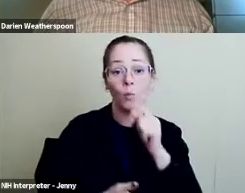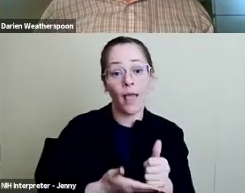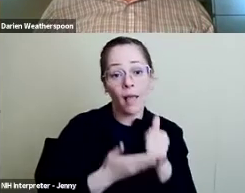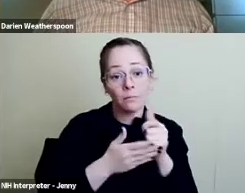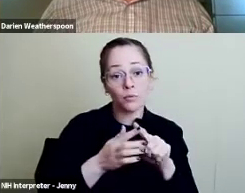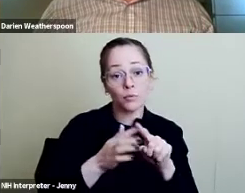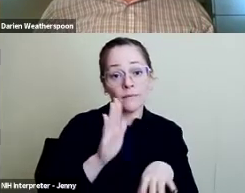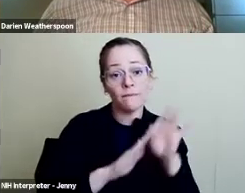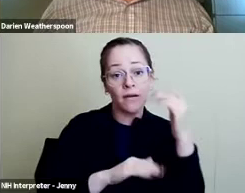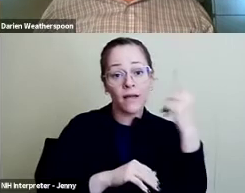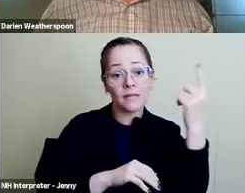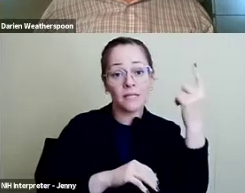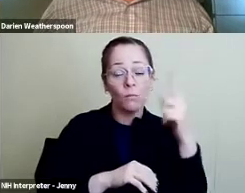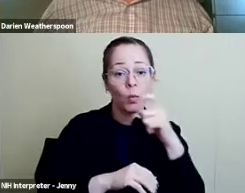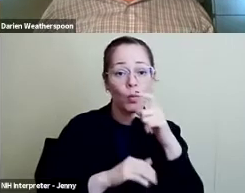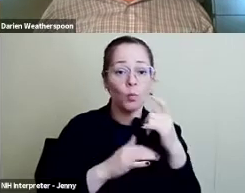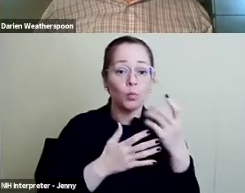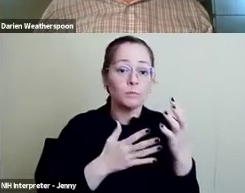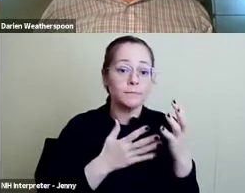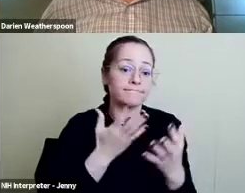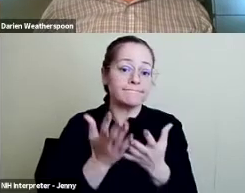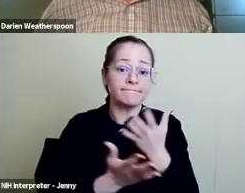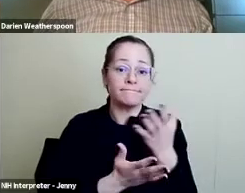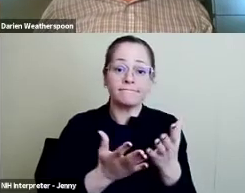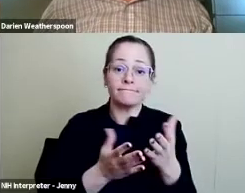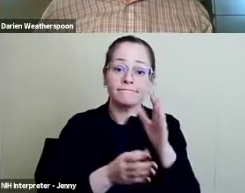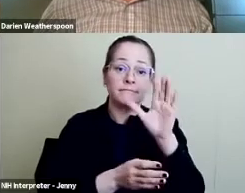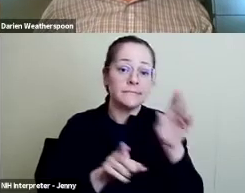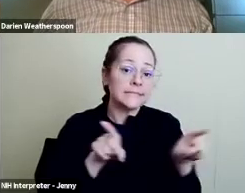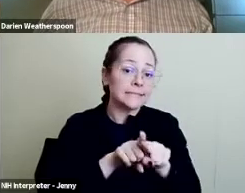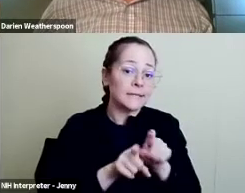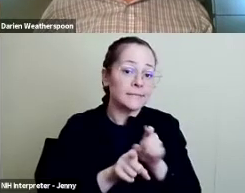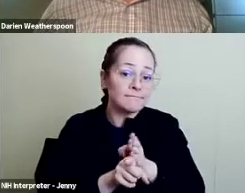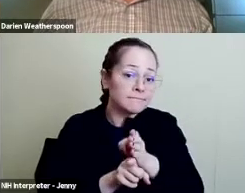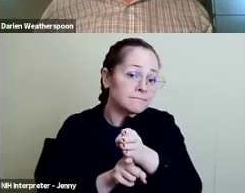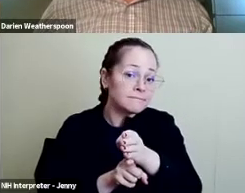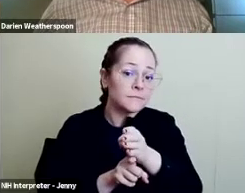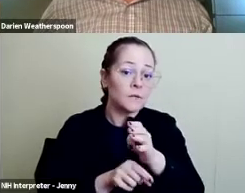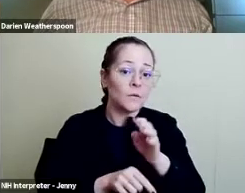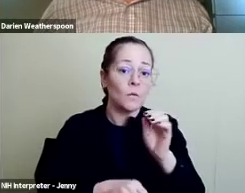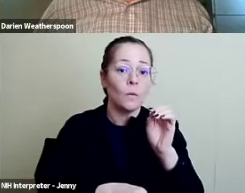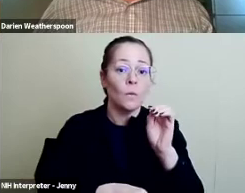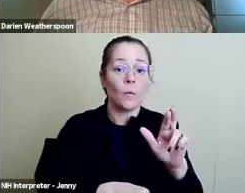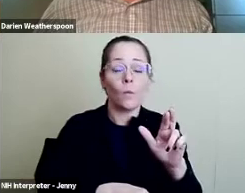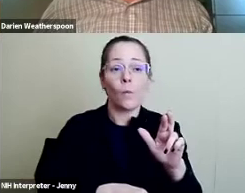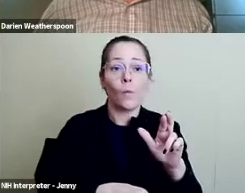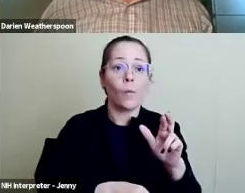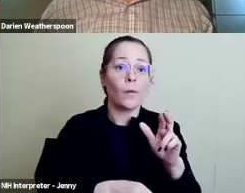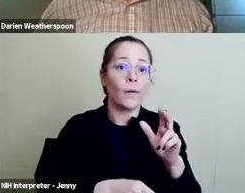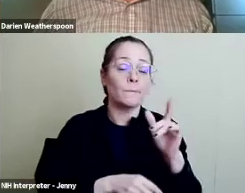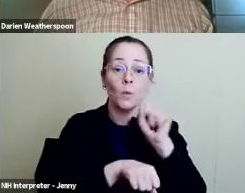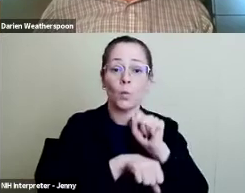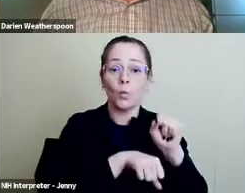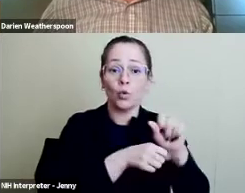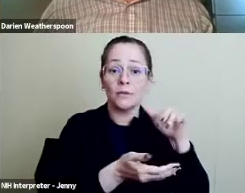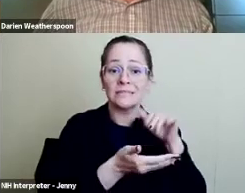and identify maybe someone that you in an area that you're interested in, potentially a work study position